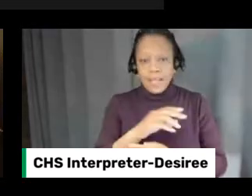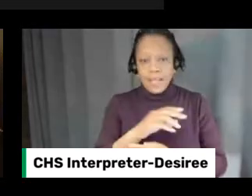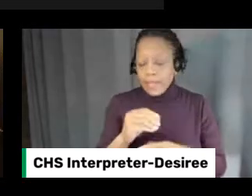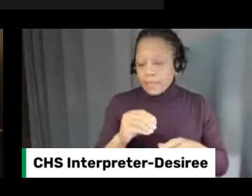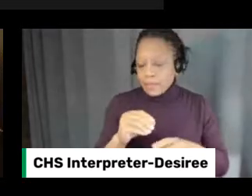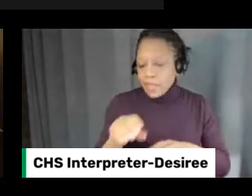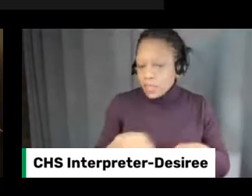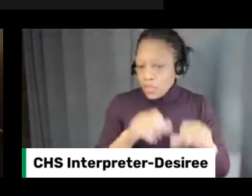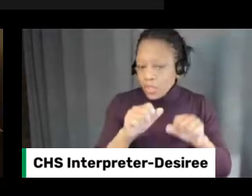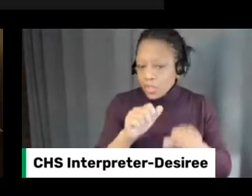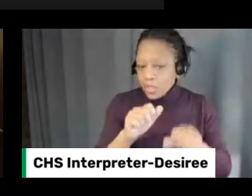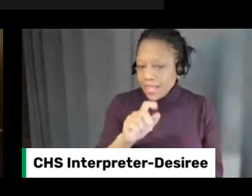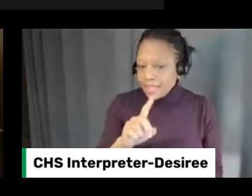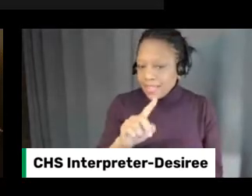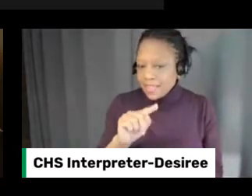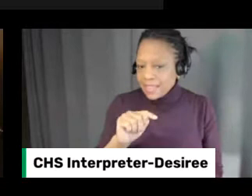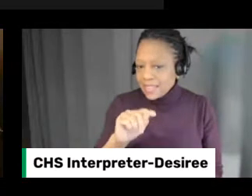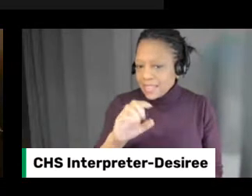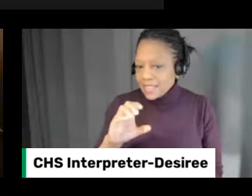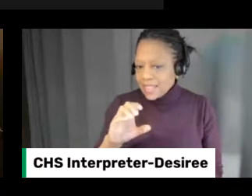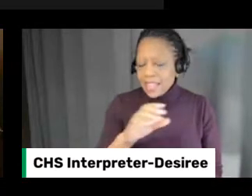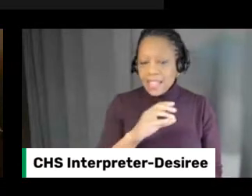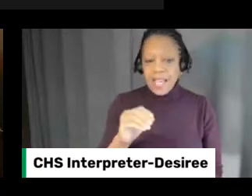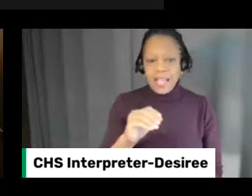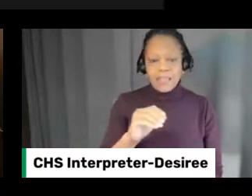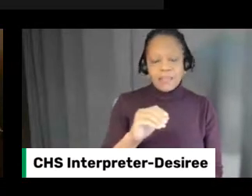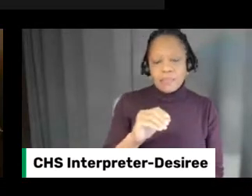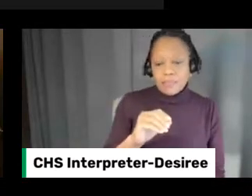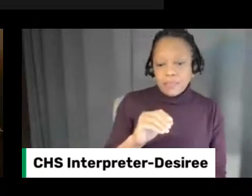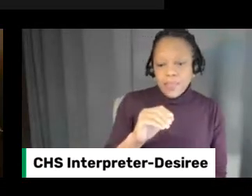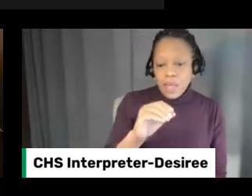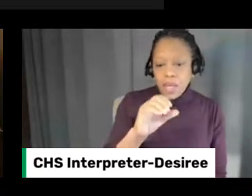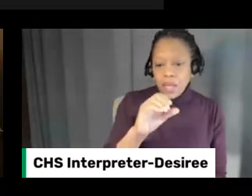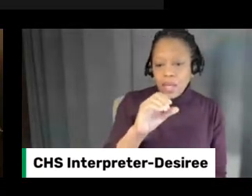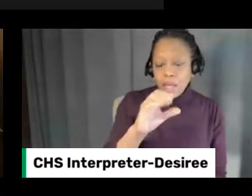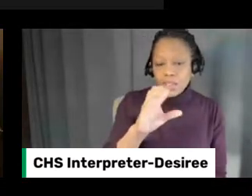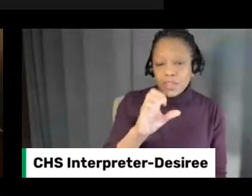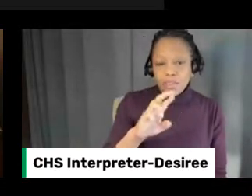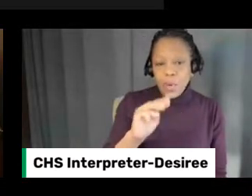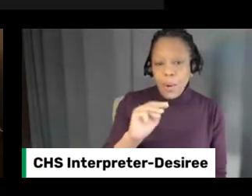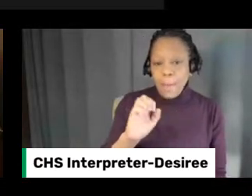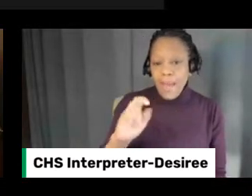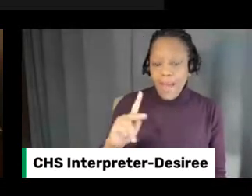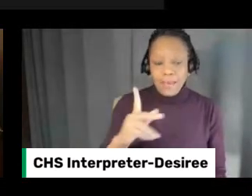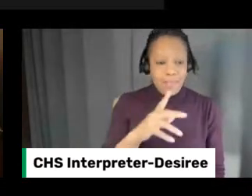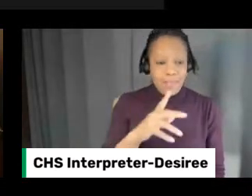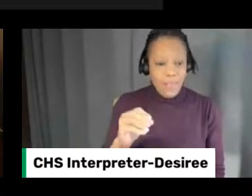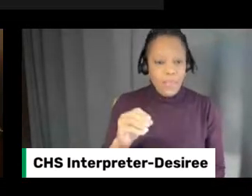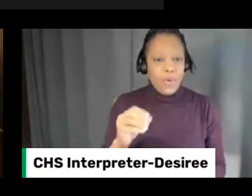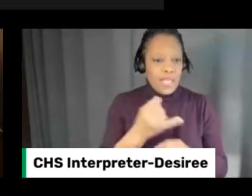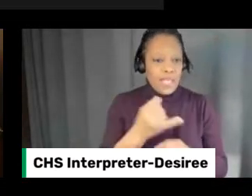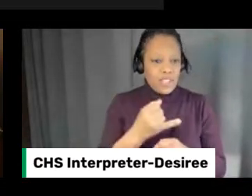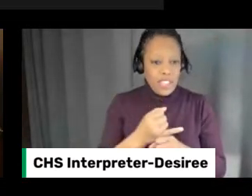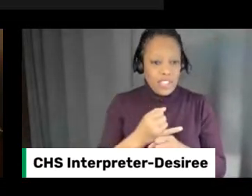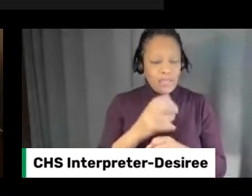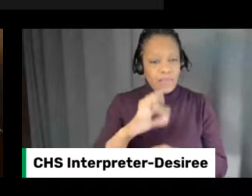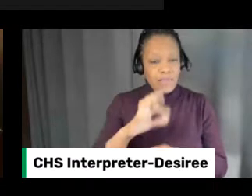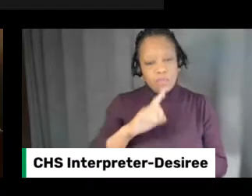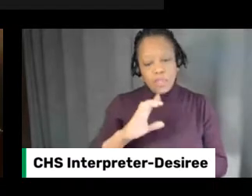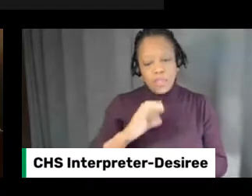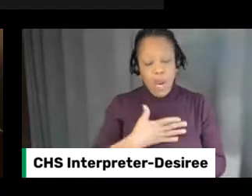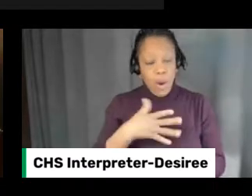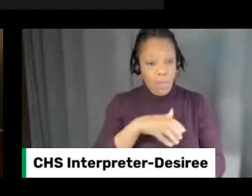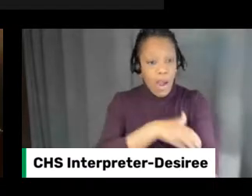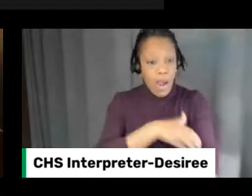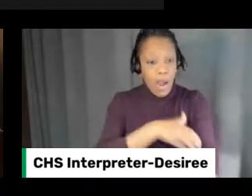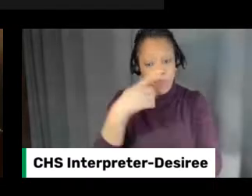of course, the Cook County Jail, CIRMAC, and other institutions. So that is our spending power in